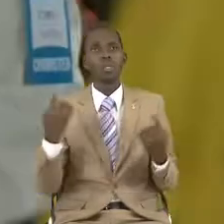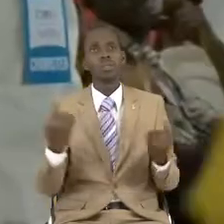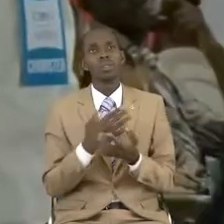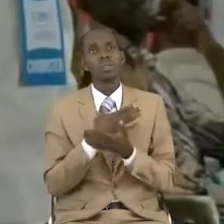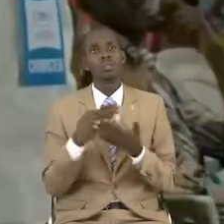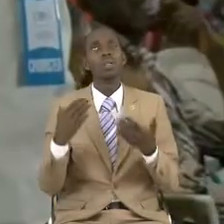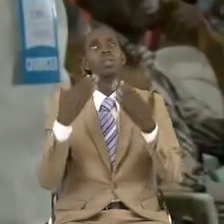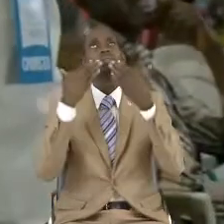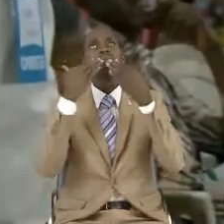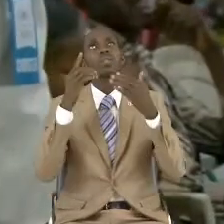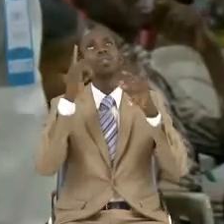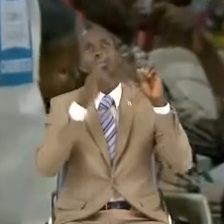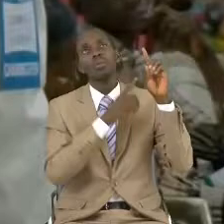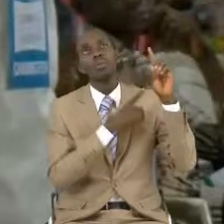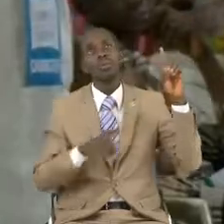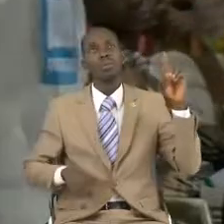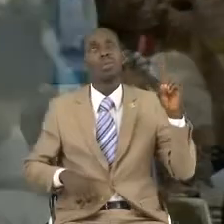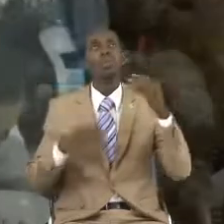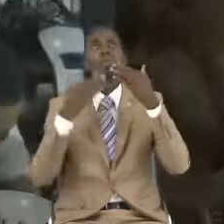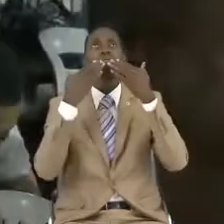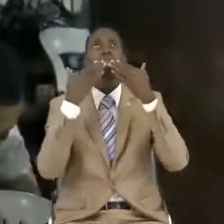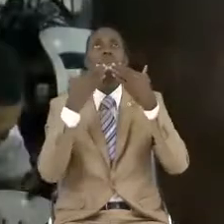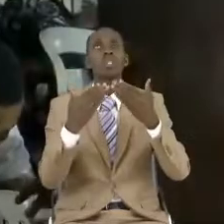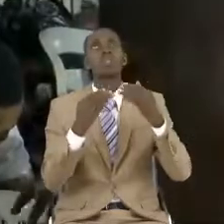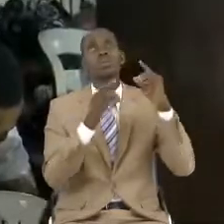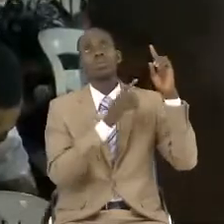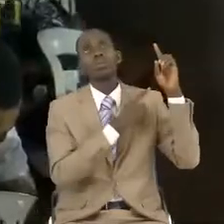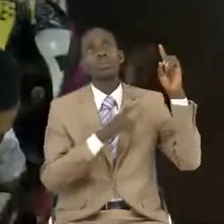lord thank you lord